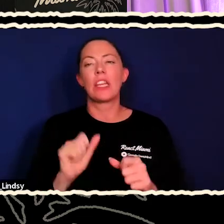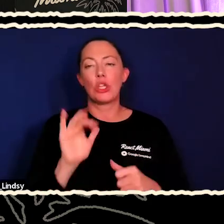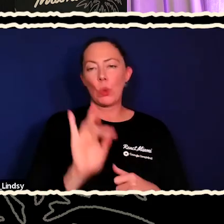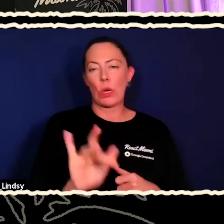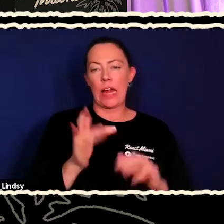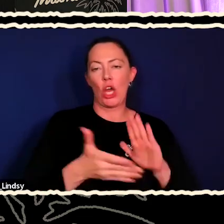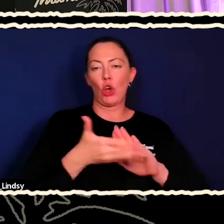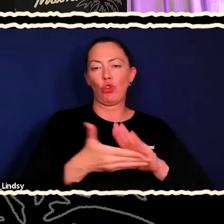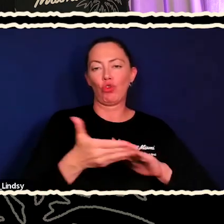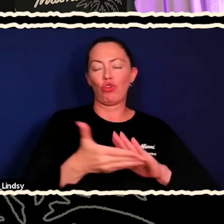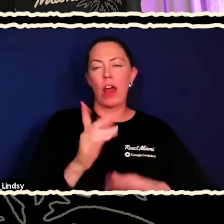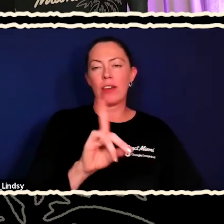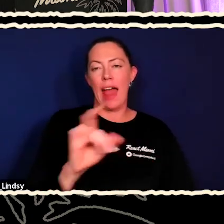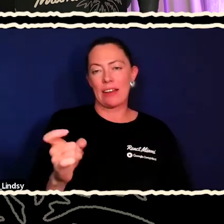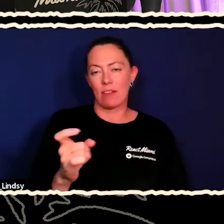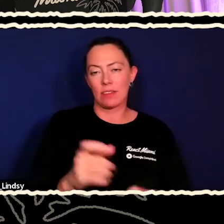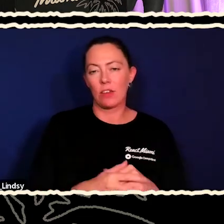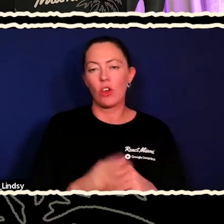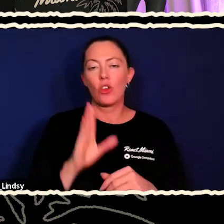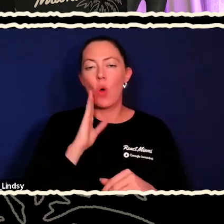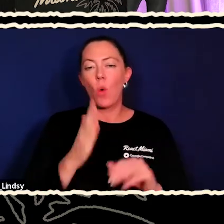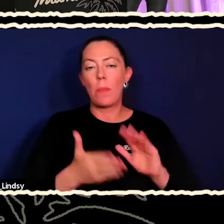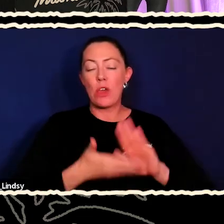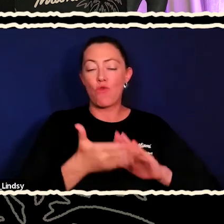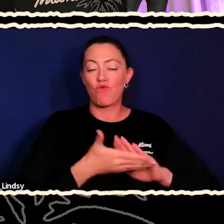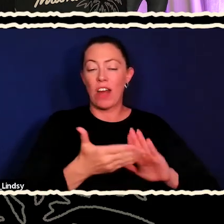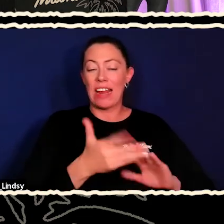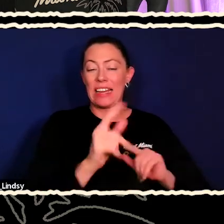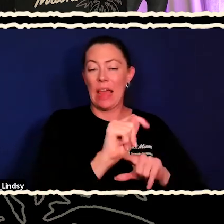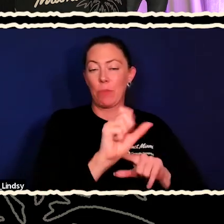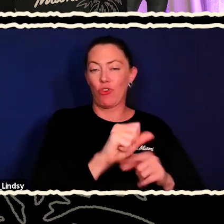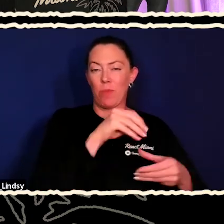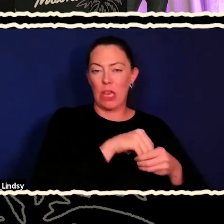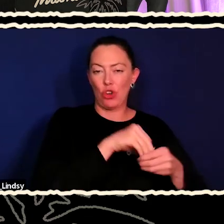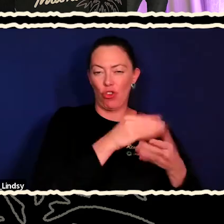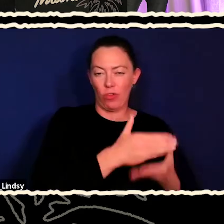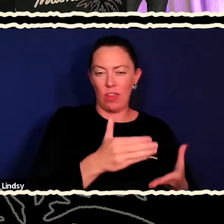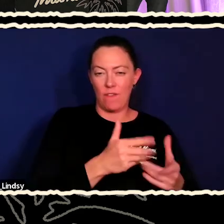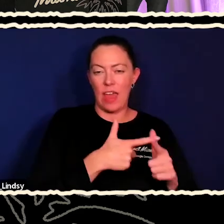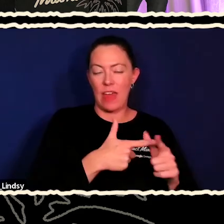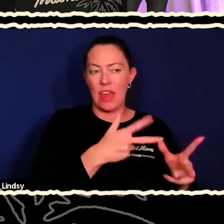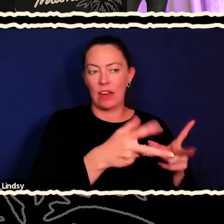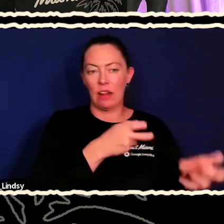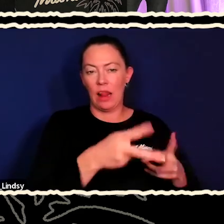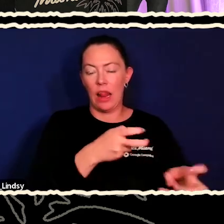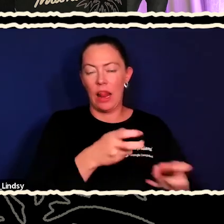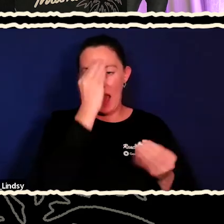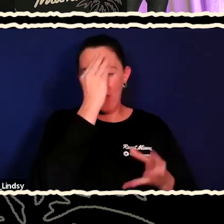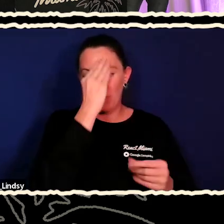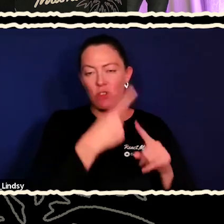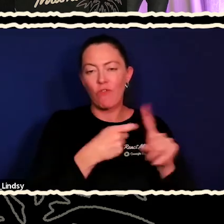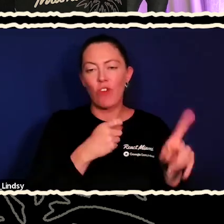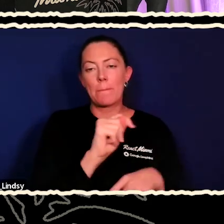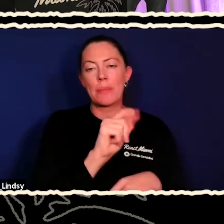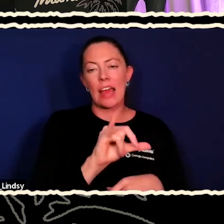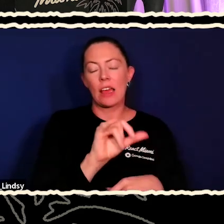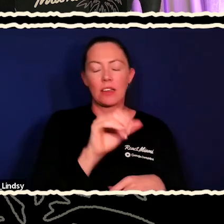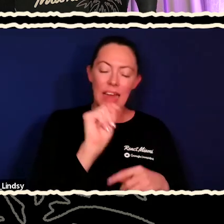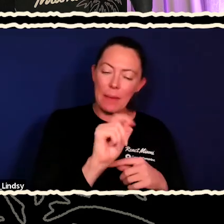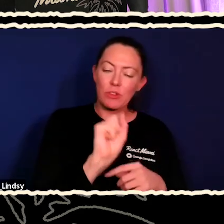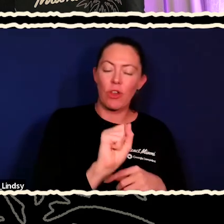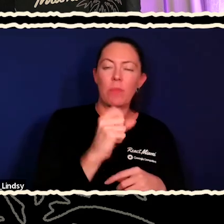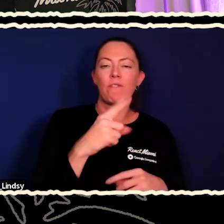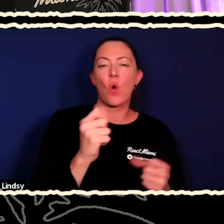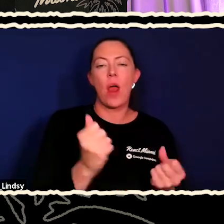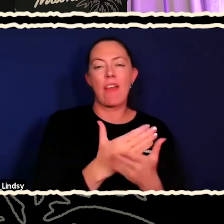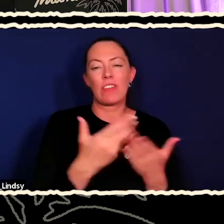What it's doing now is it's running TypeScript internal stuff, and it's grabbing information out of TypeScript for all the stuff that's happening in your application. So all